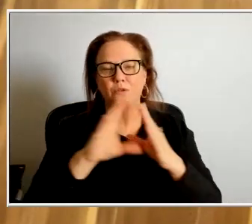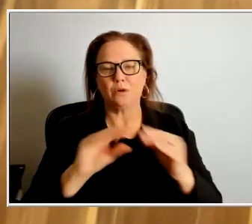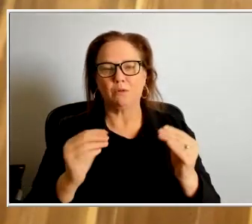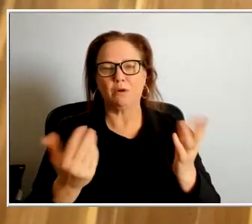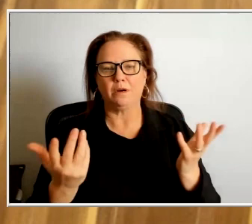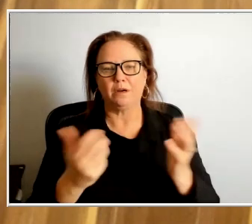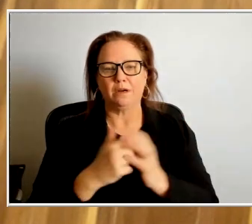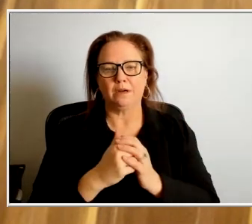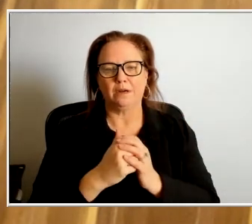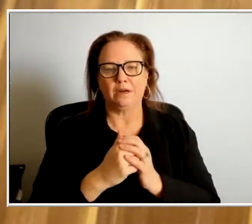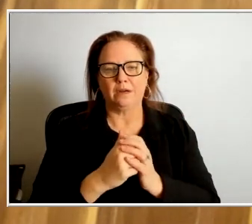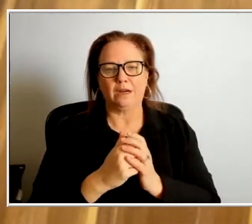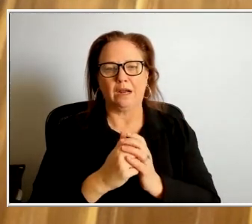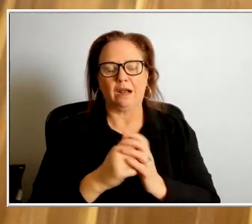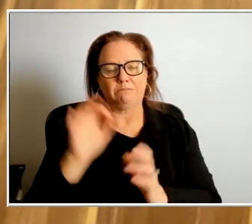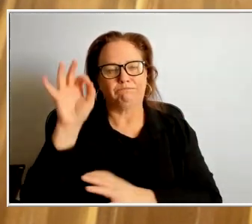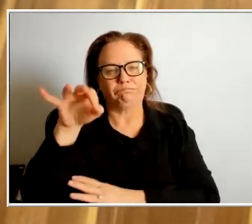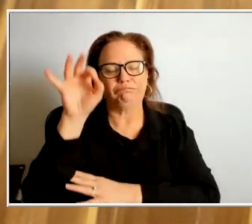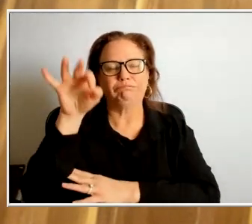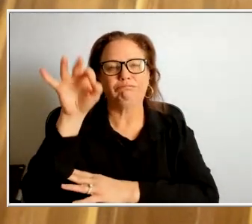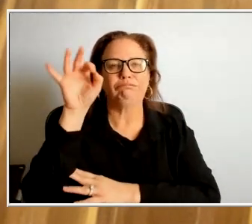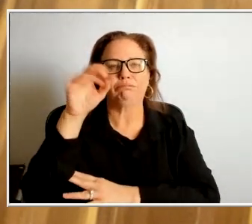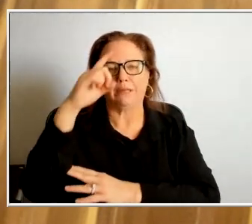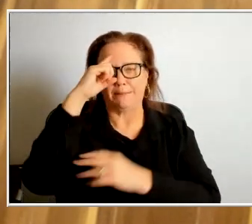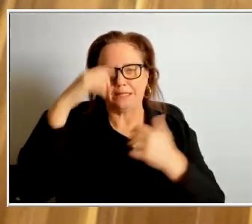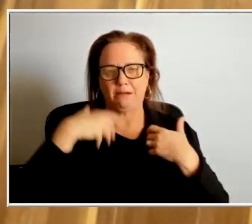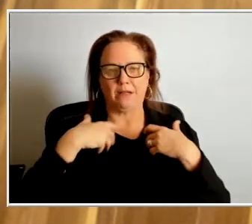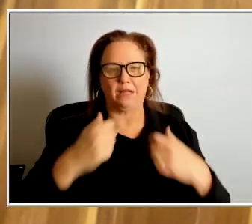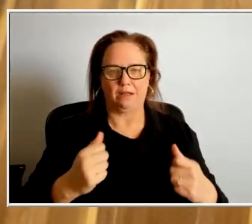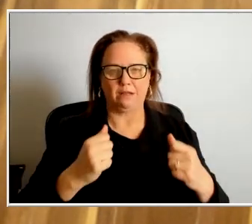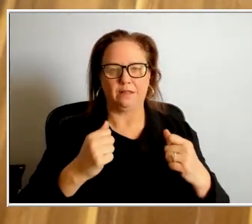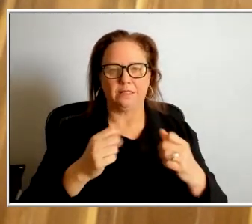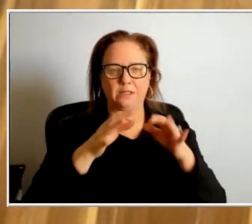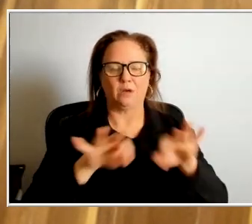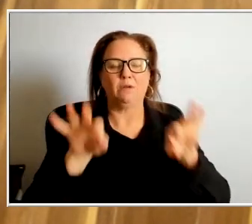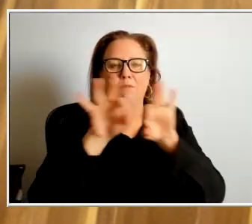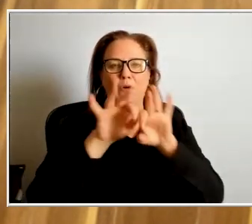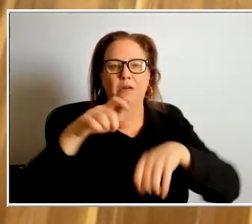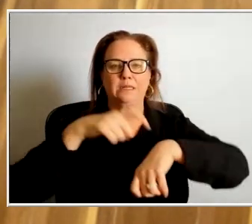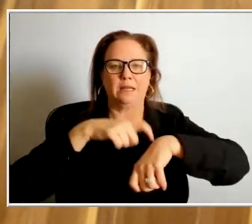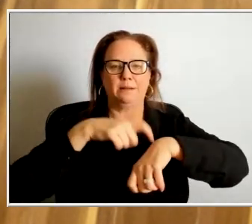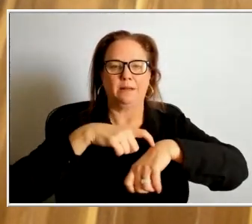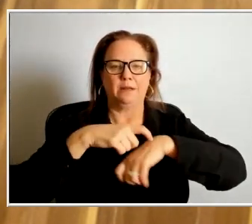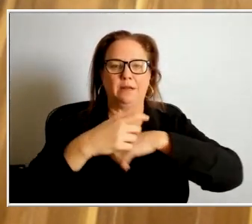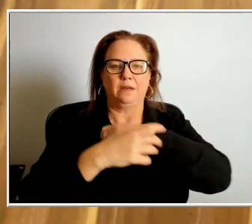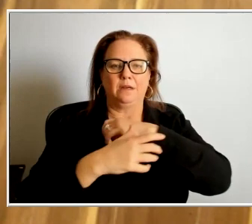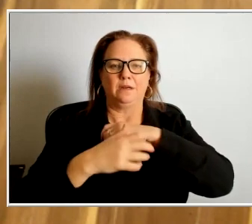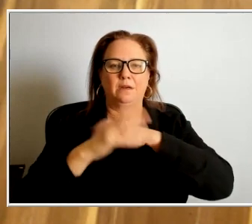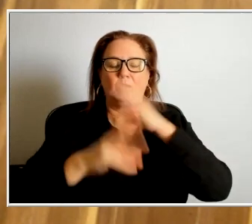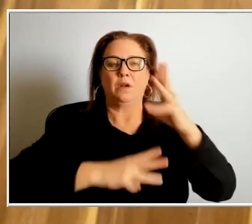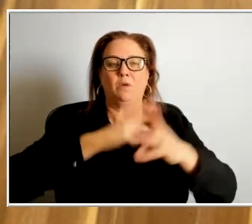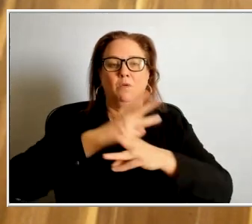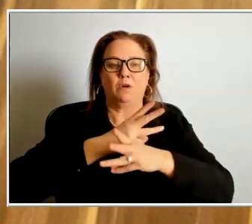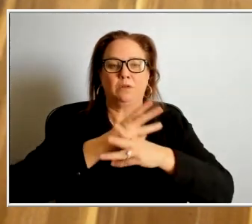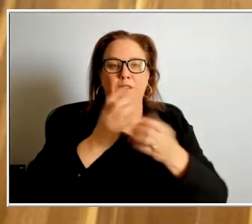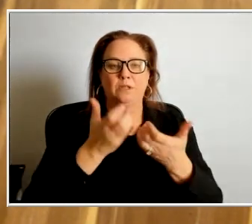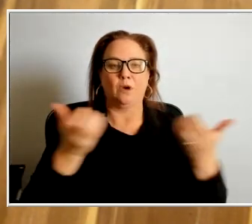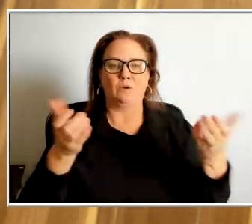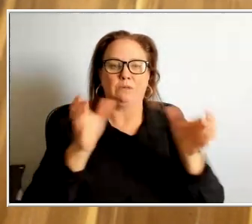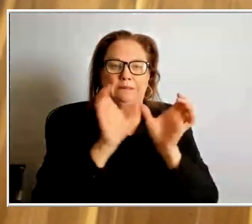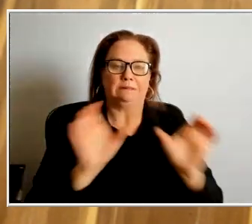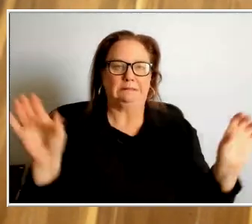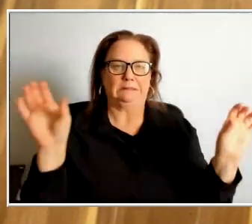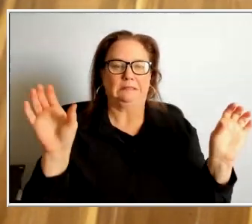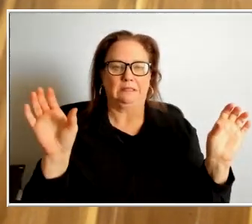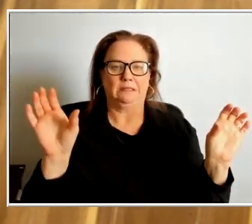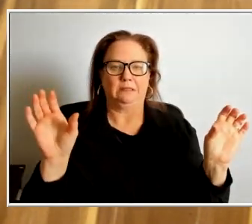Again, I'll just keep on preaching mental health. It's so important in times like this. And when a country or when a world is so divided,